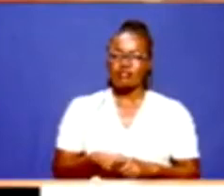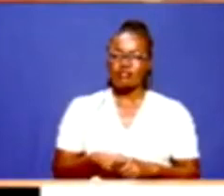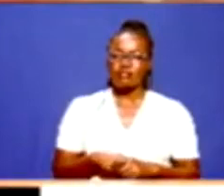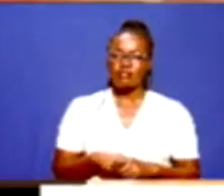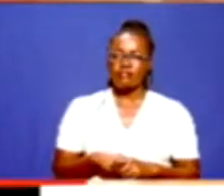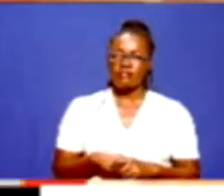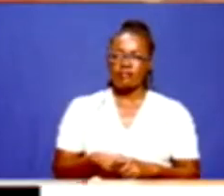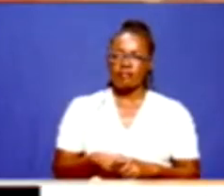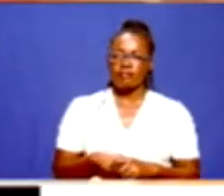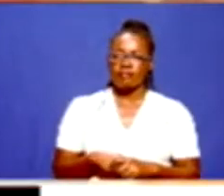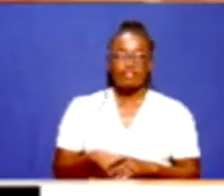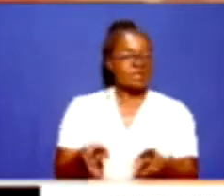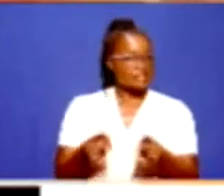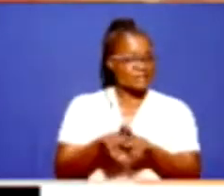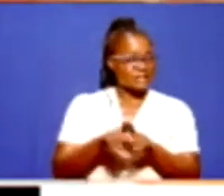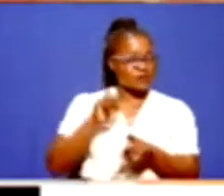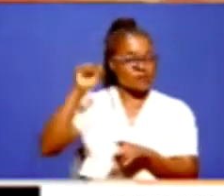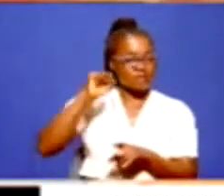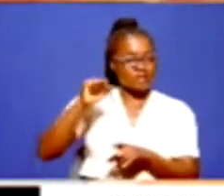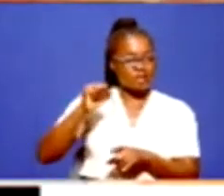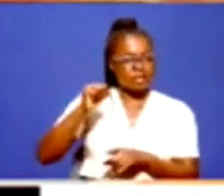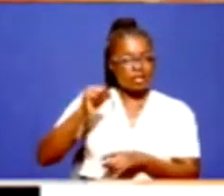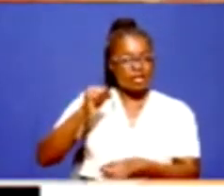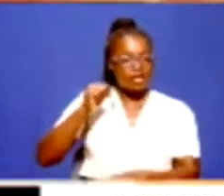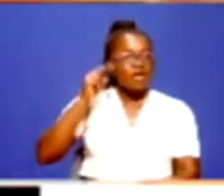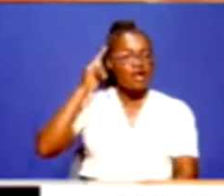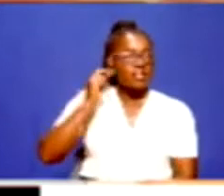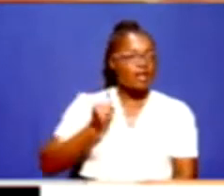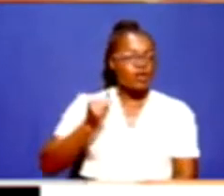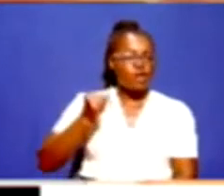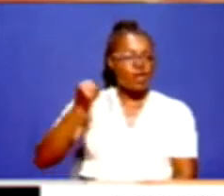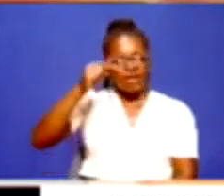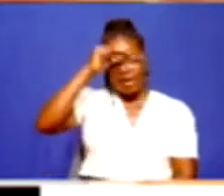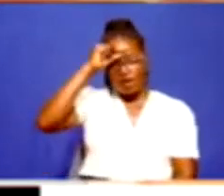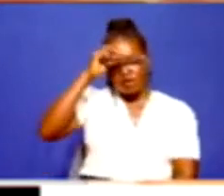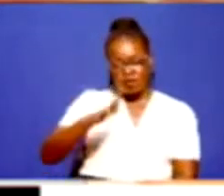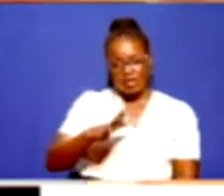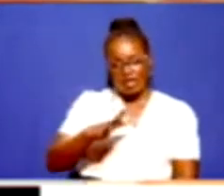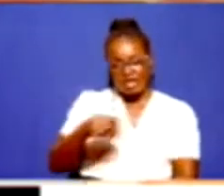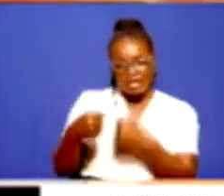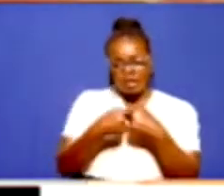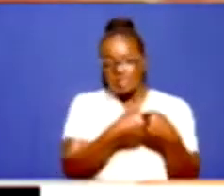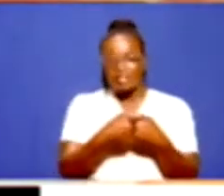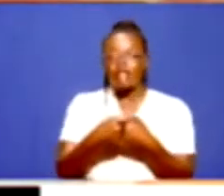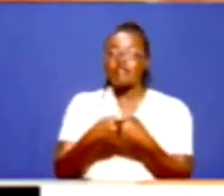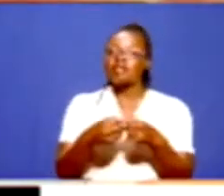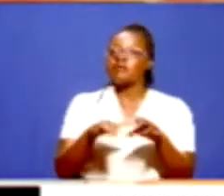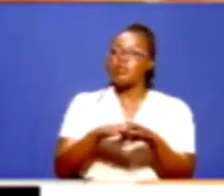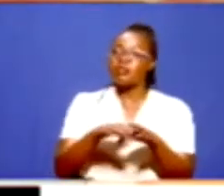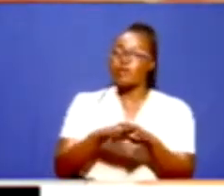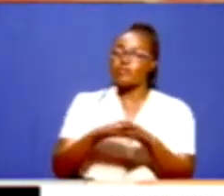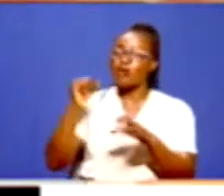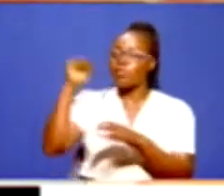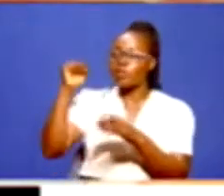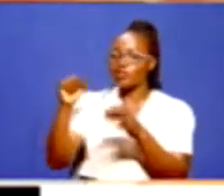Ceylon Matters Politics Narok Governor Samuel Chinnai has challenged members of the political divide in the county to